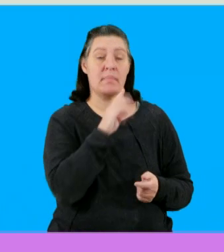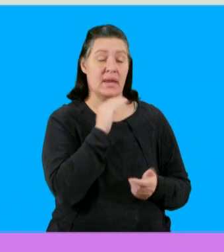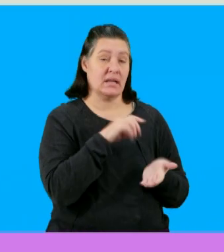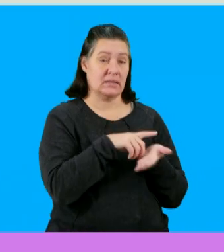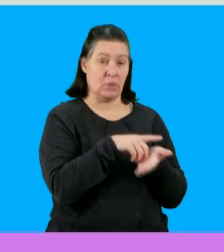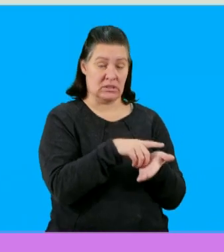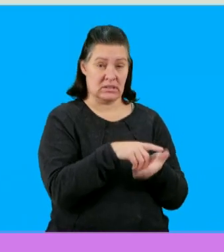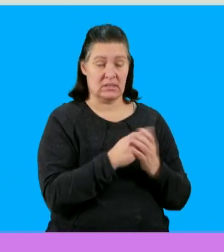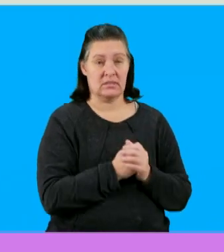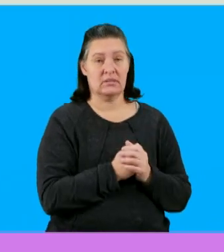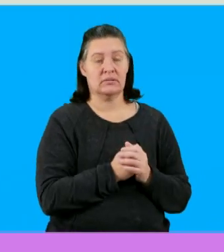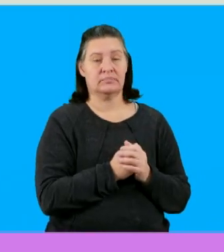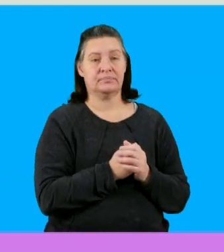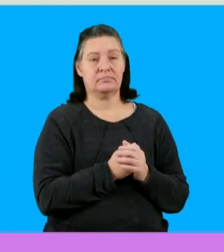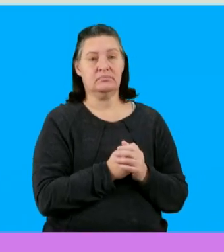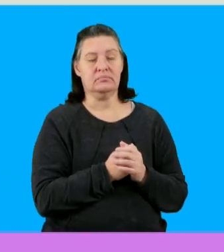indicate the deposit.